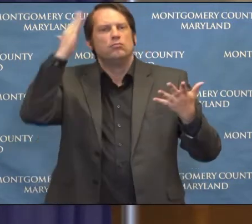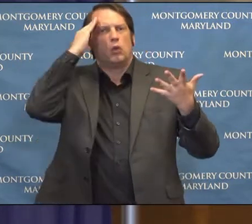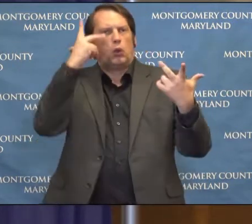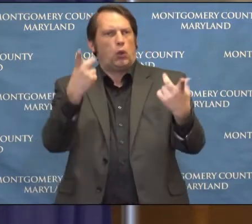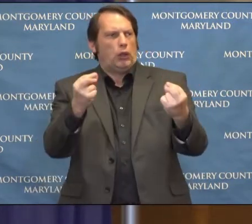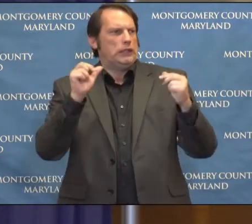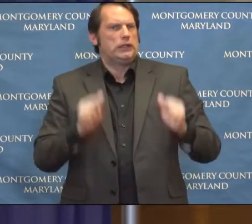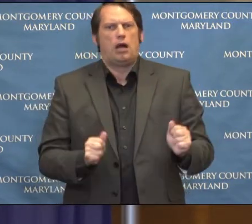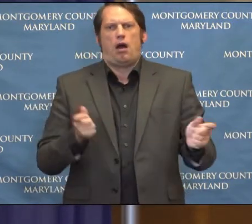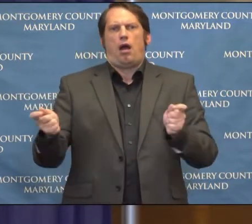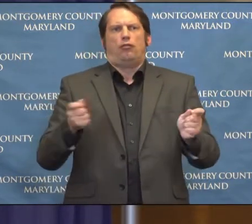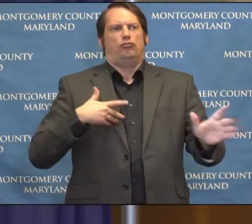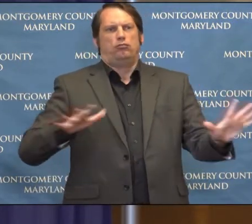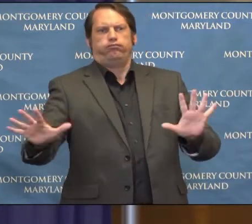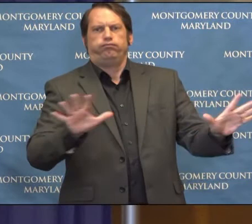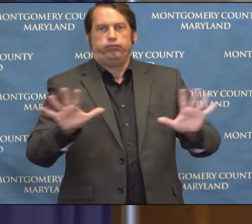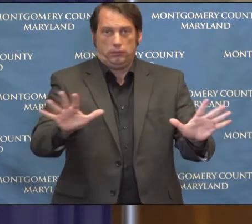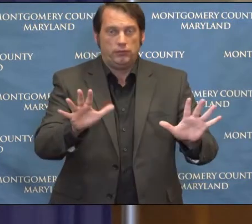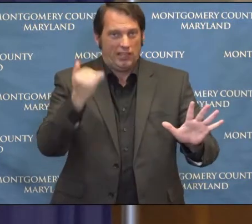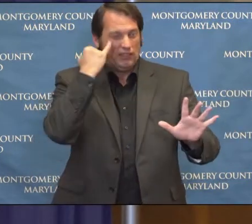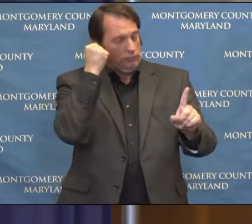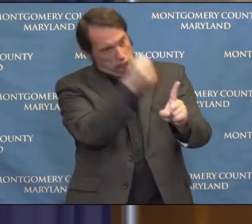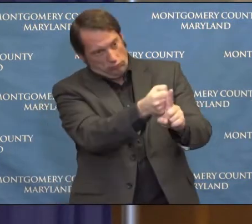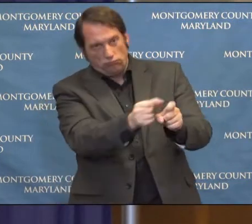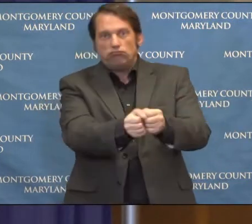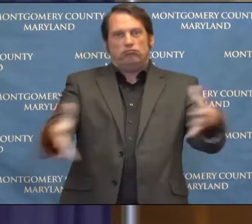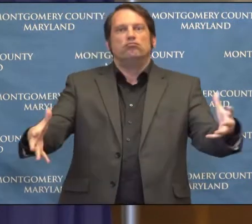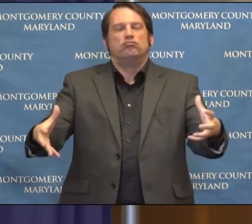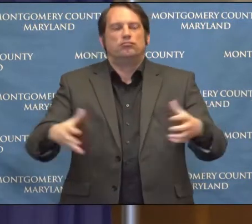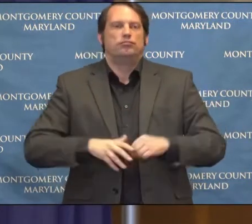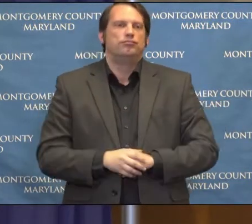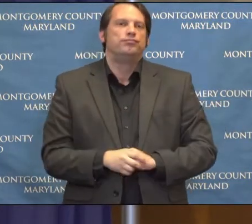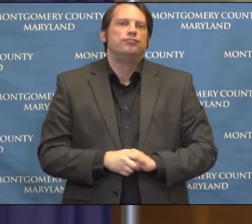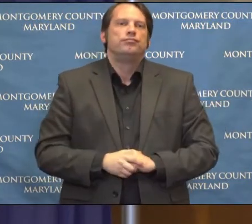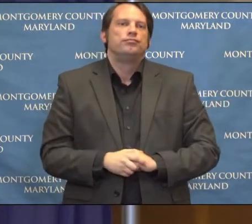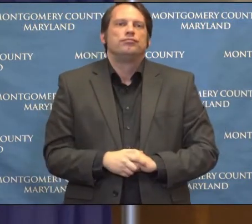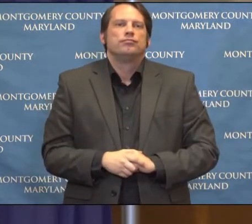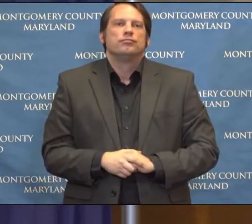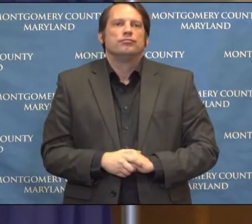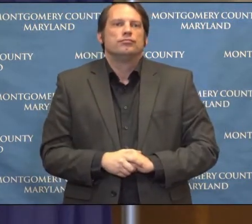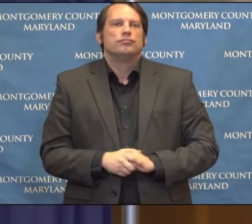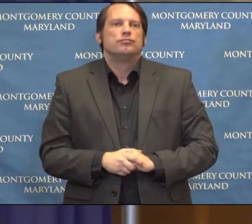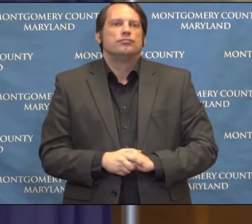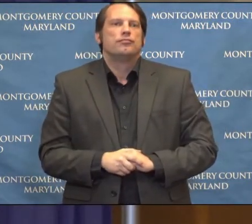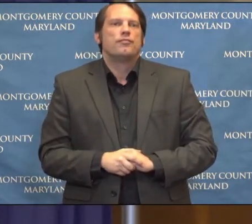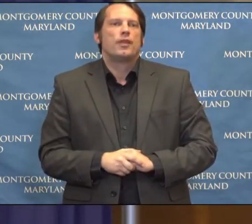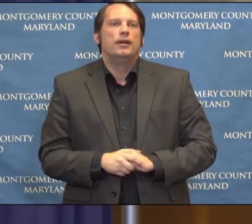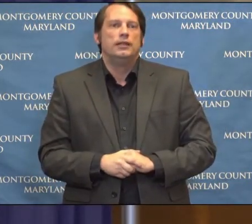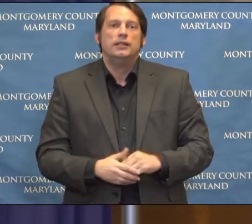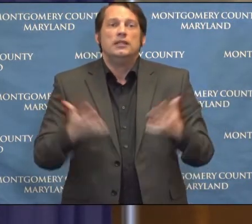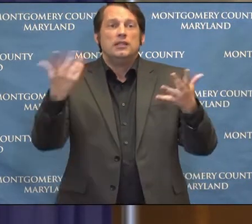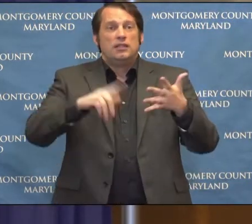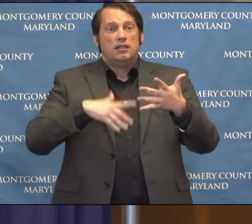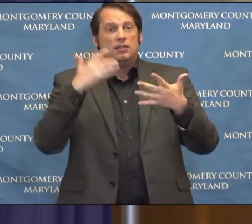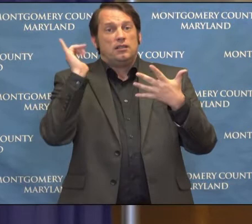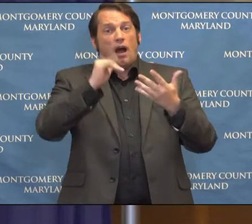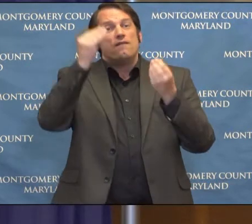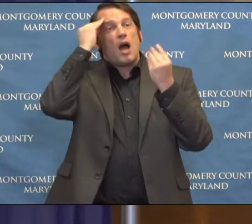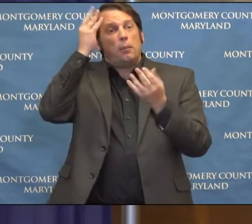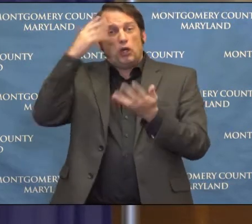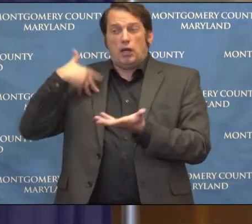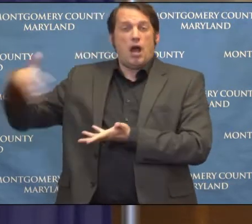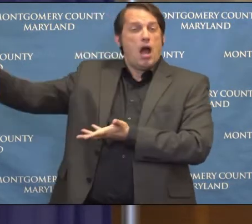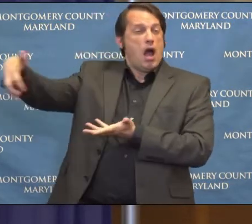the challenge is to know when a true surge happens, it takes multiple data points. So for example, last week, there